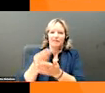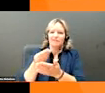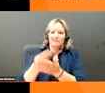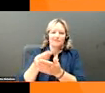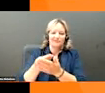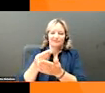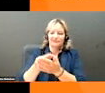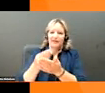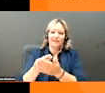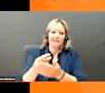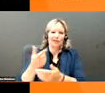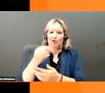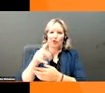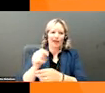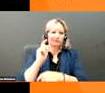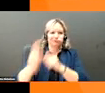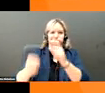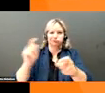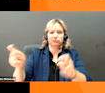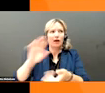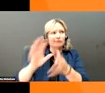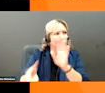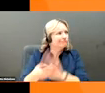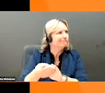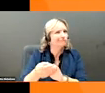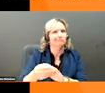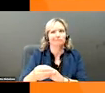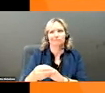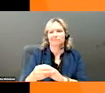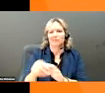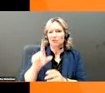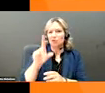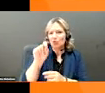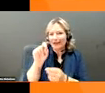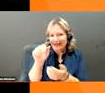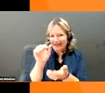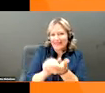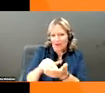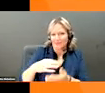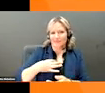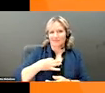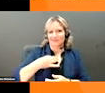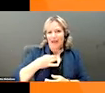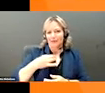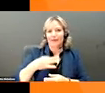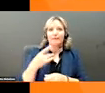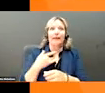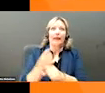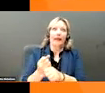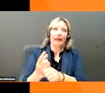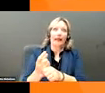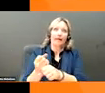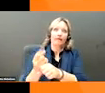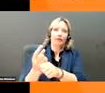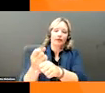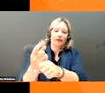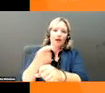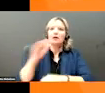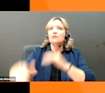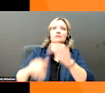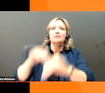philanthropic. And they get about 20,000 applications a year. This was a few years ago. They probably get more now. So, but